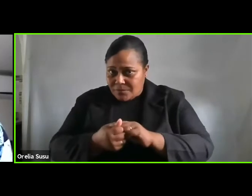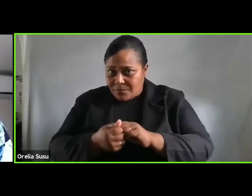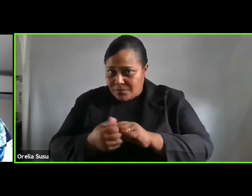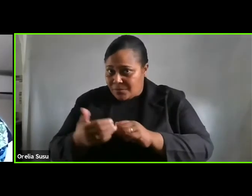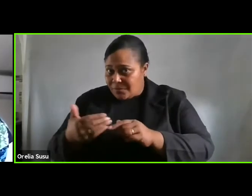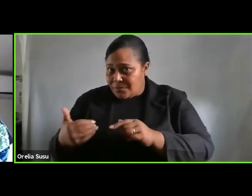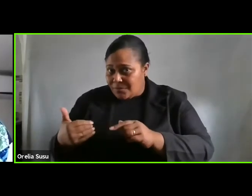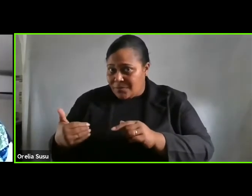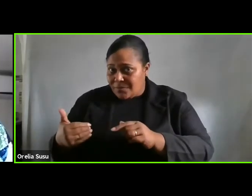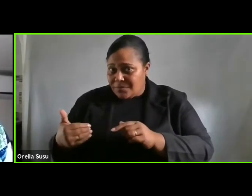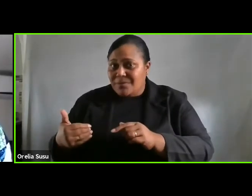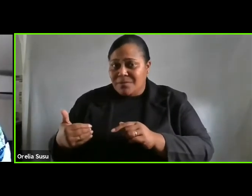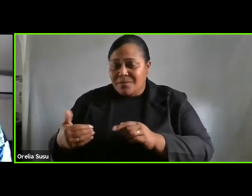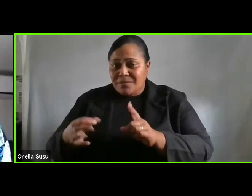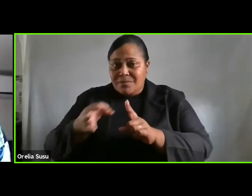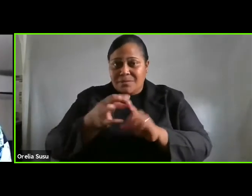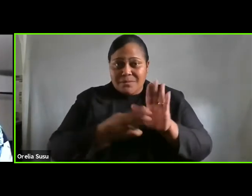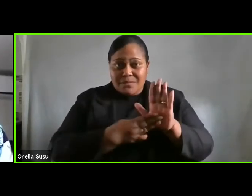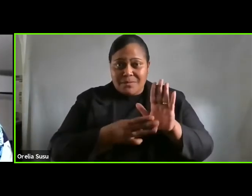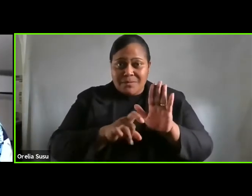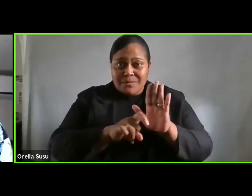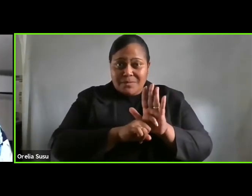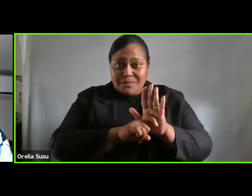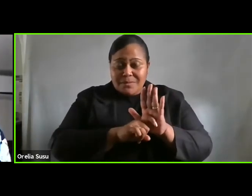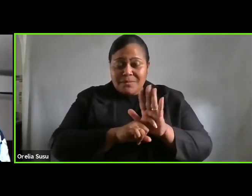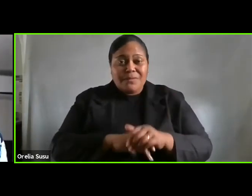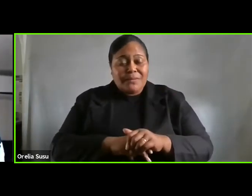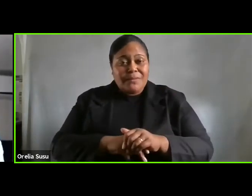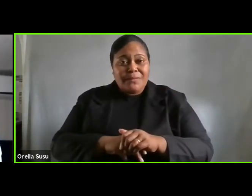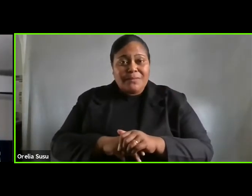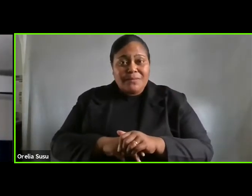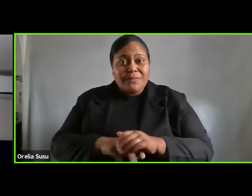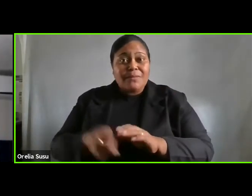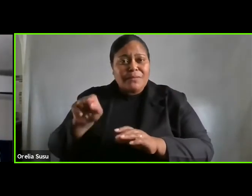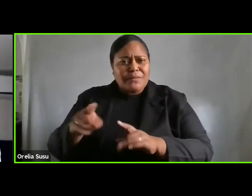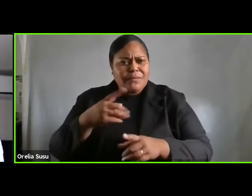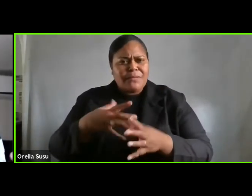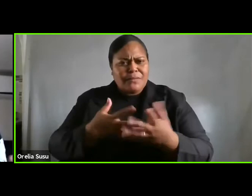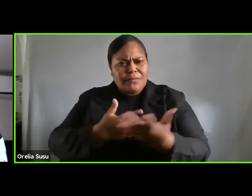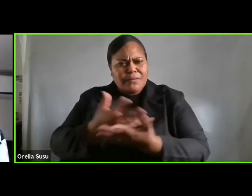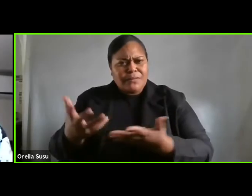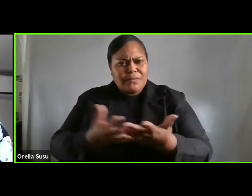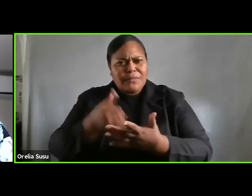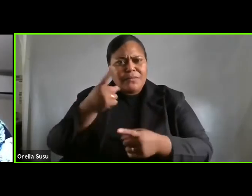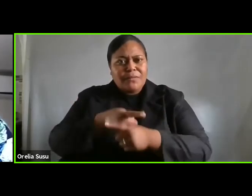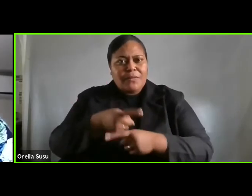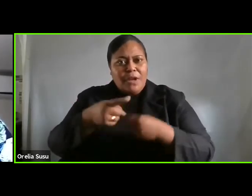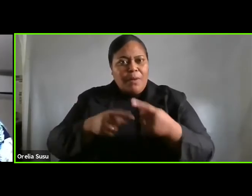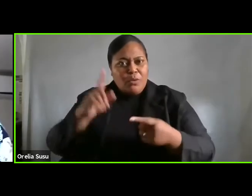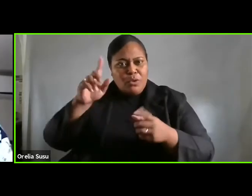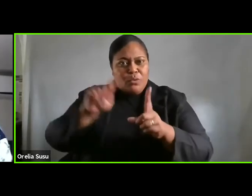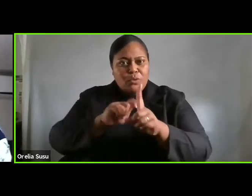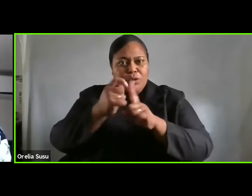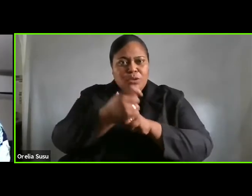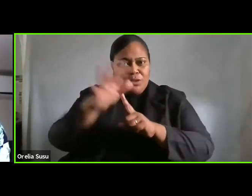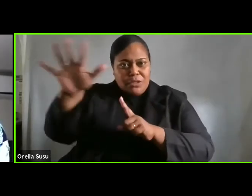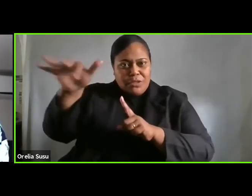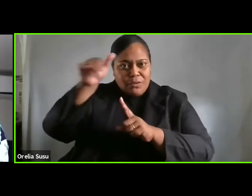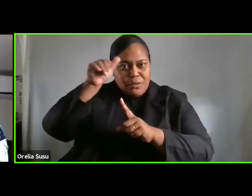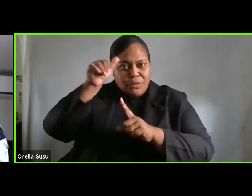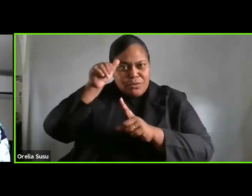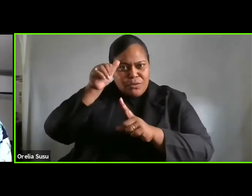for the prm uh there was some conversation that was talking about traditional knowledge and a panelist from png talked about how